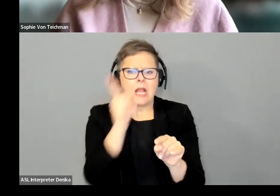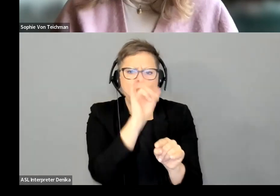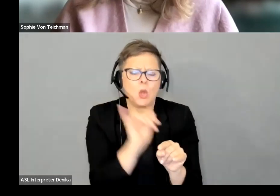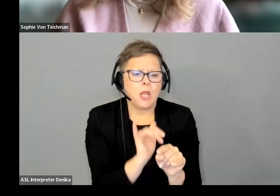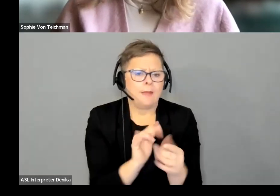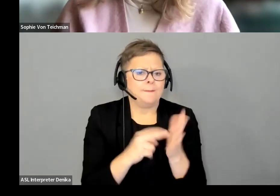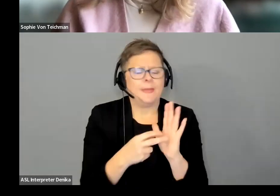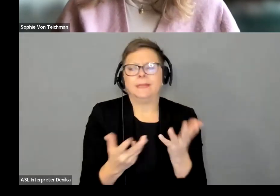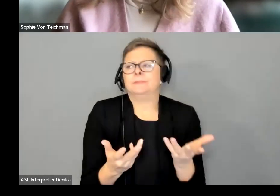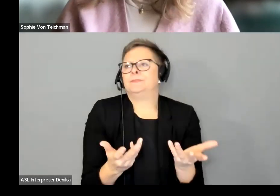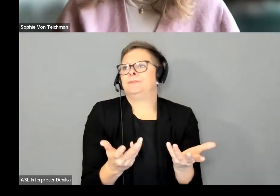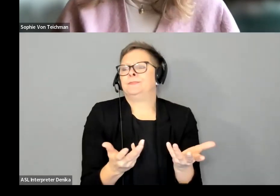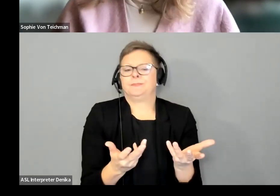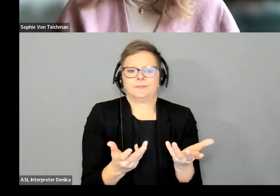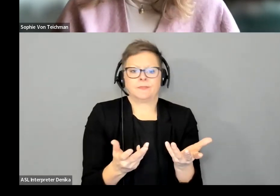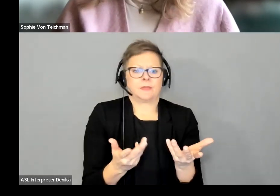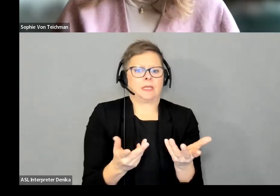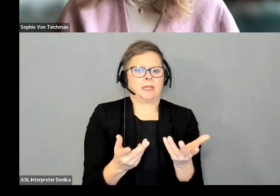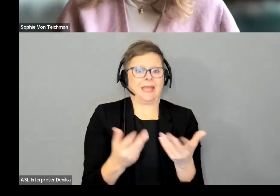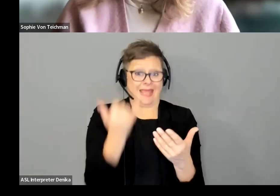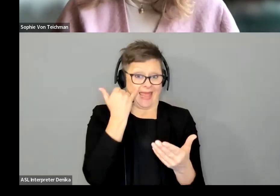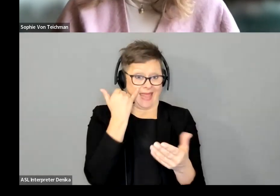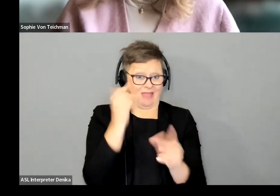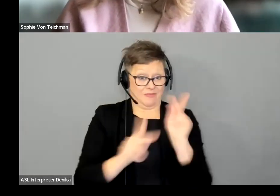like, what are people losing when